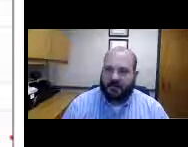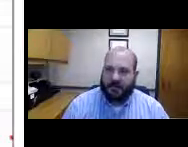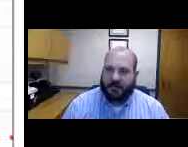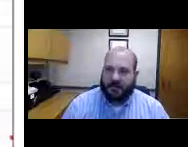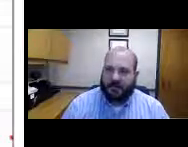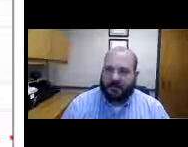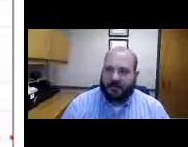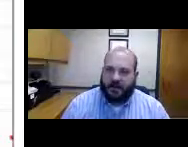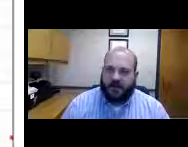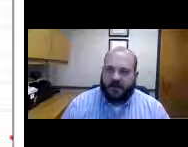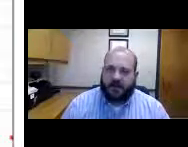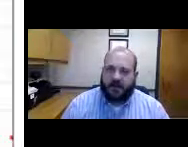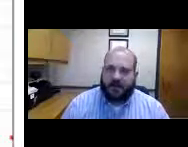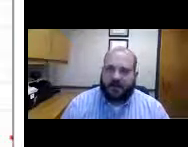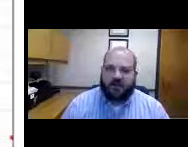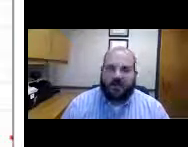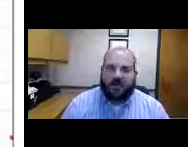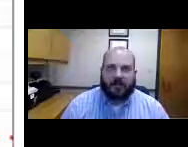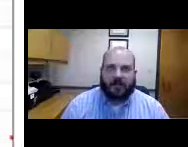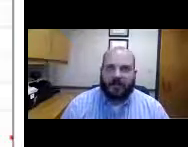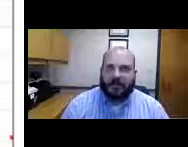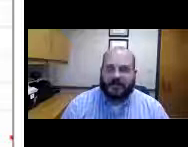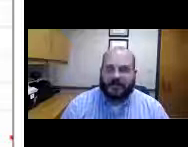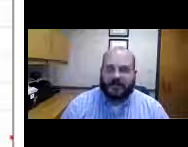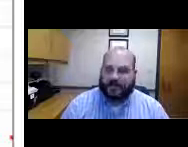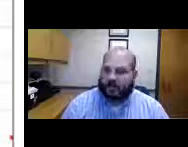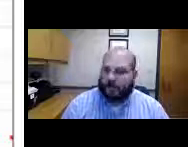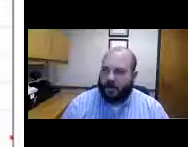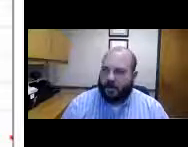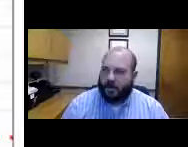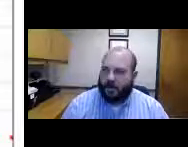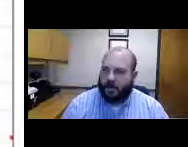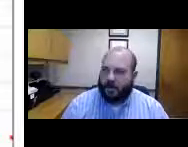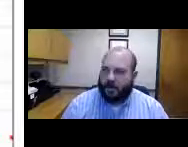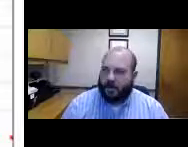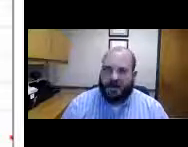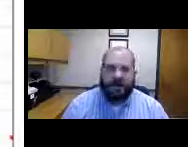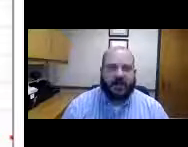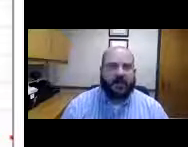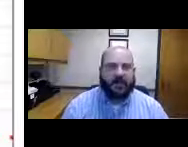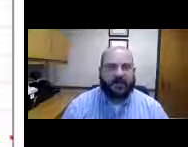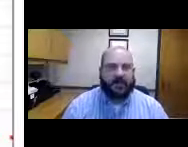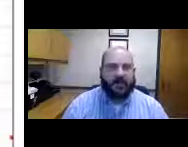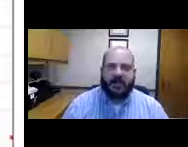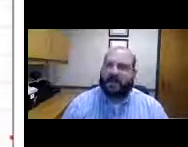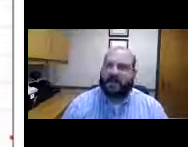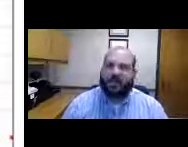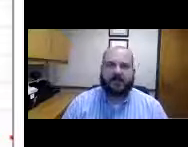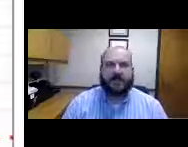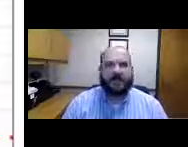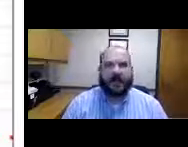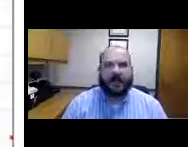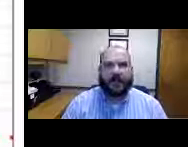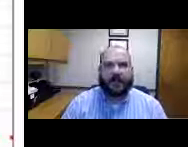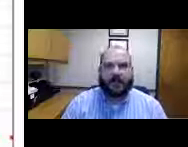the reproductive rate is still increasing in the city of Milwaukee, but it's kind of trending down in the suburban communities. And again, this